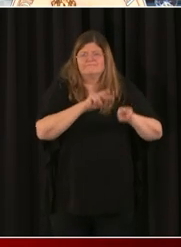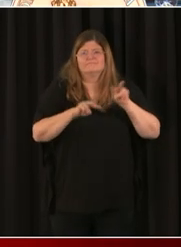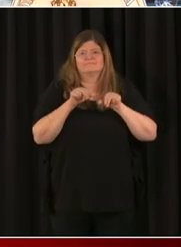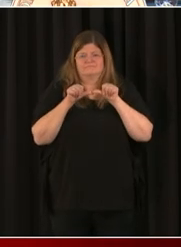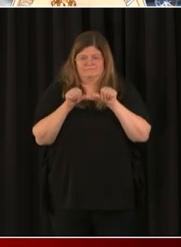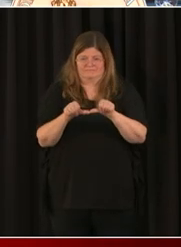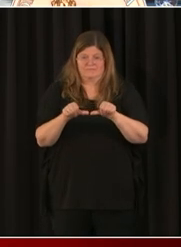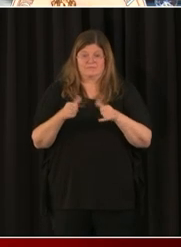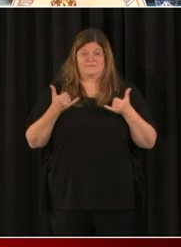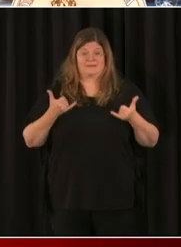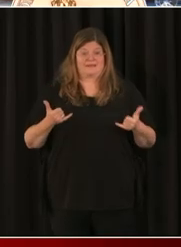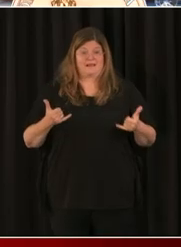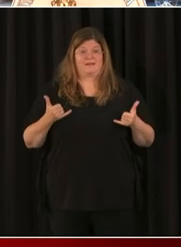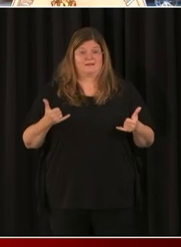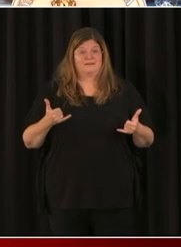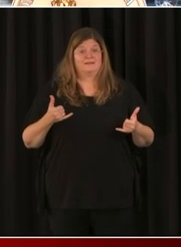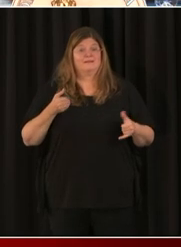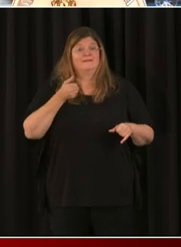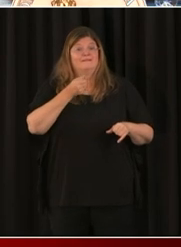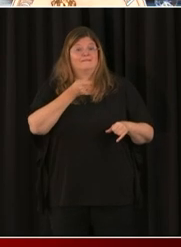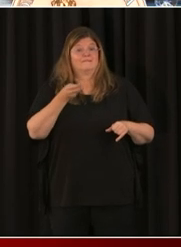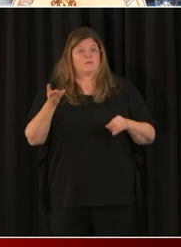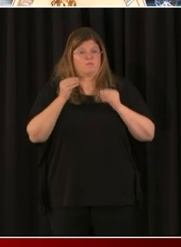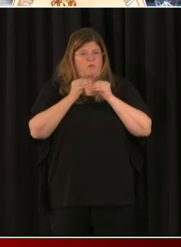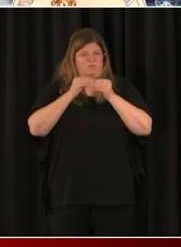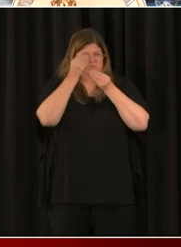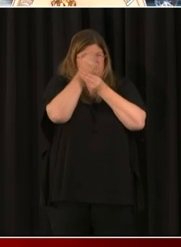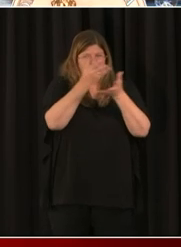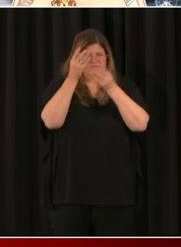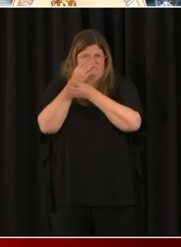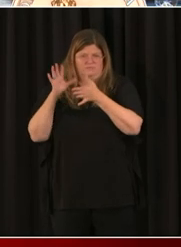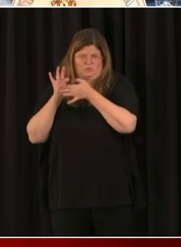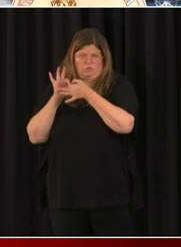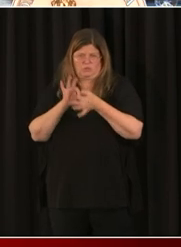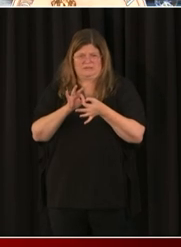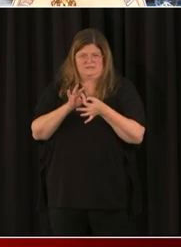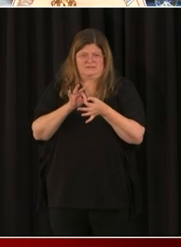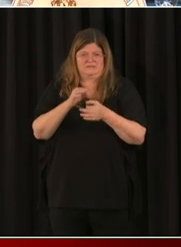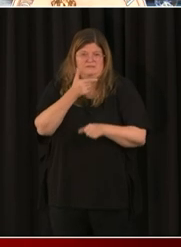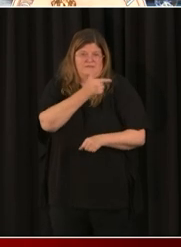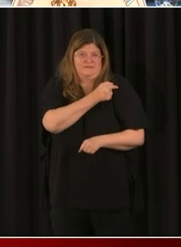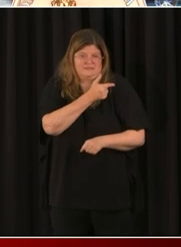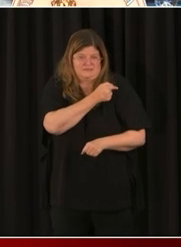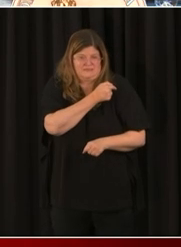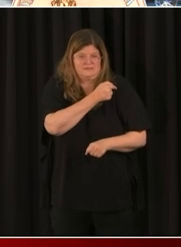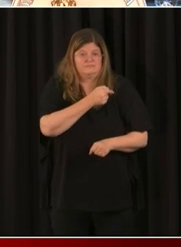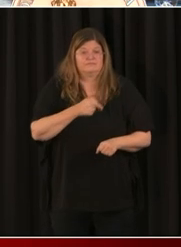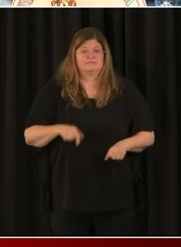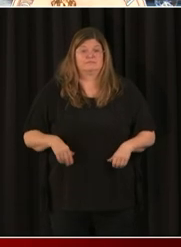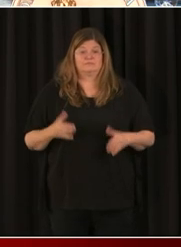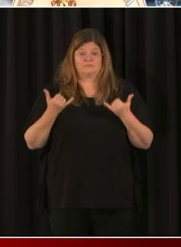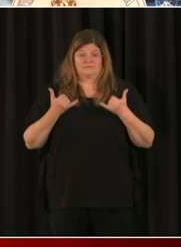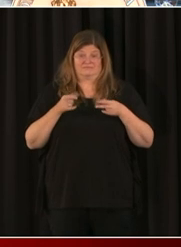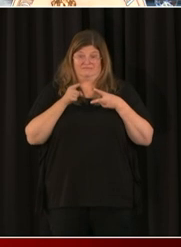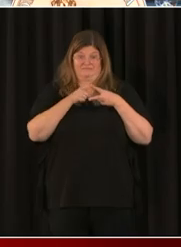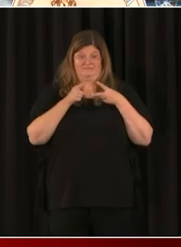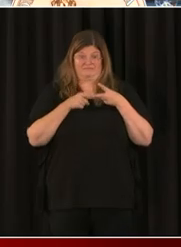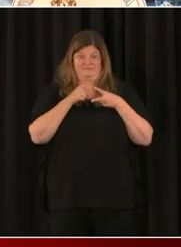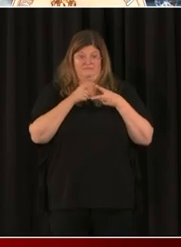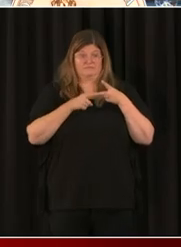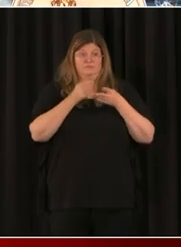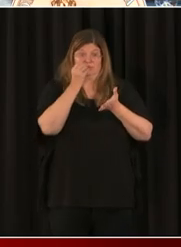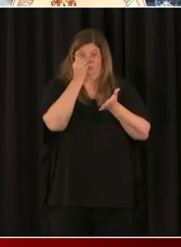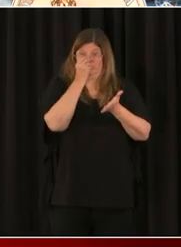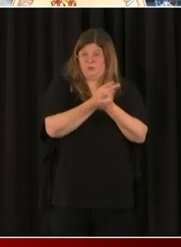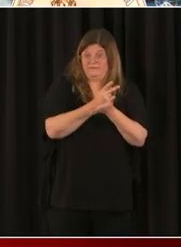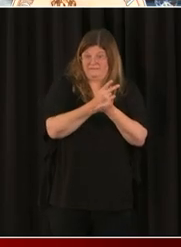more things about the vaccination. There are currently 2 approved